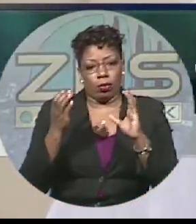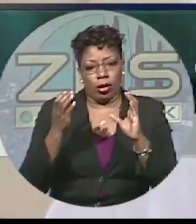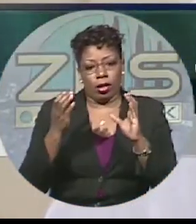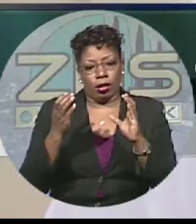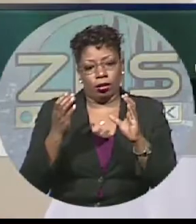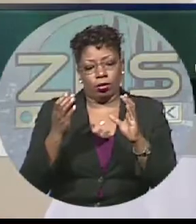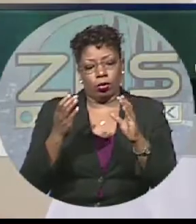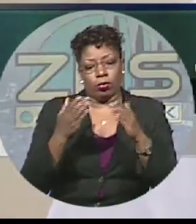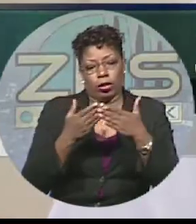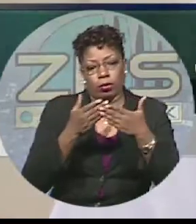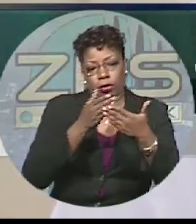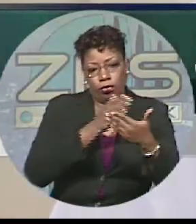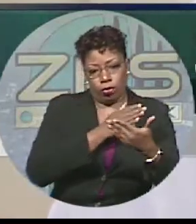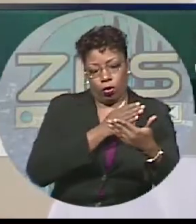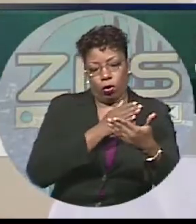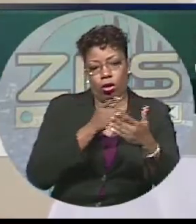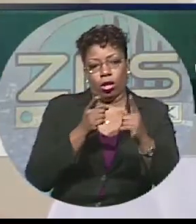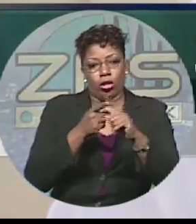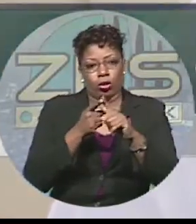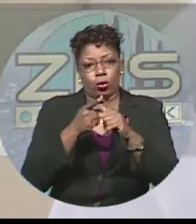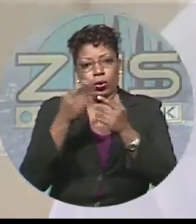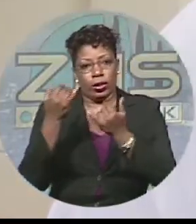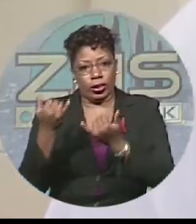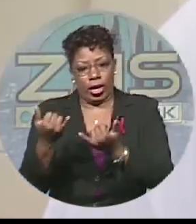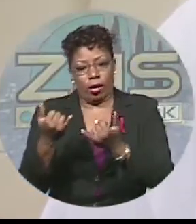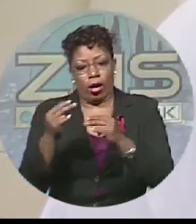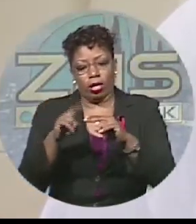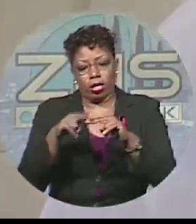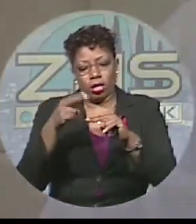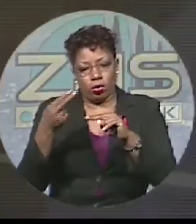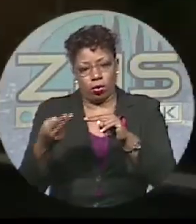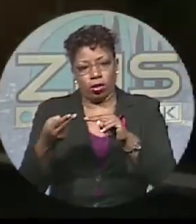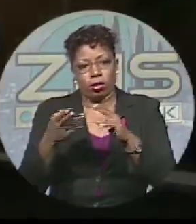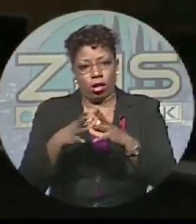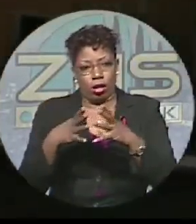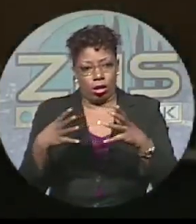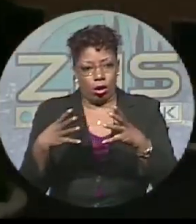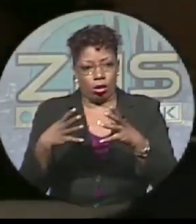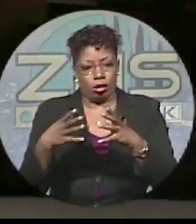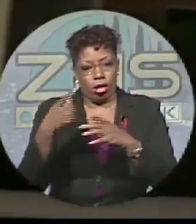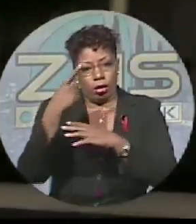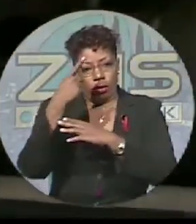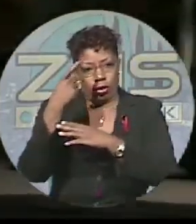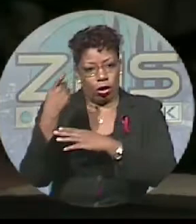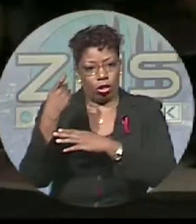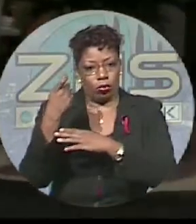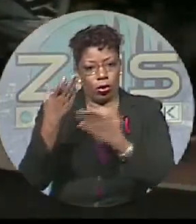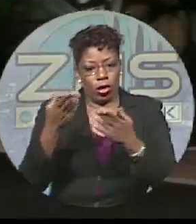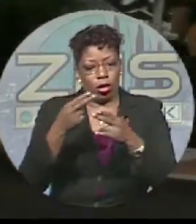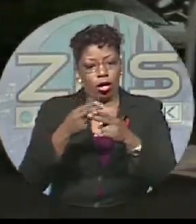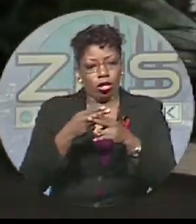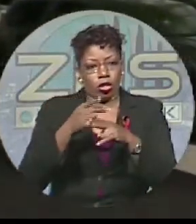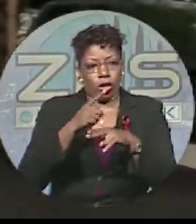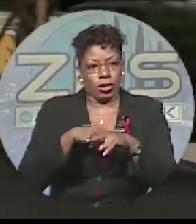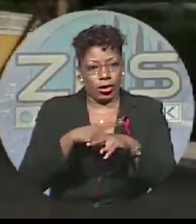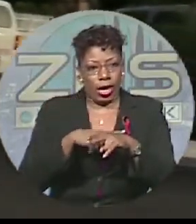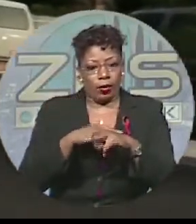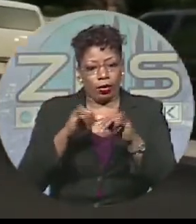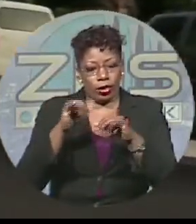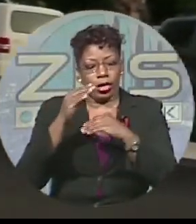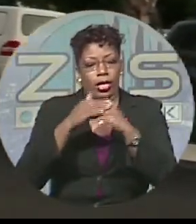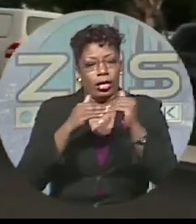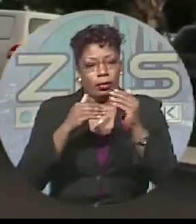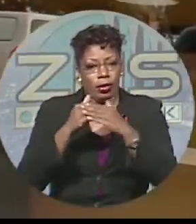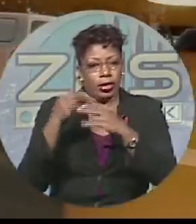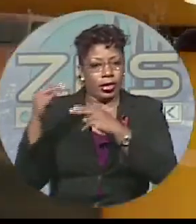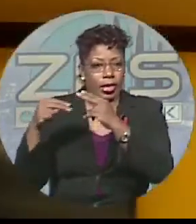were at the old conventional building to now has dropped tremendously. Because we're here such a short time, we're still building the